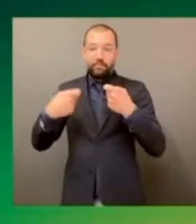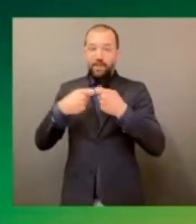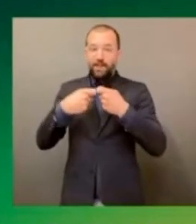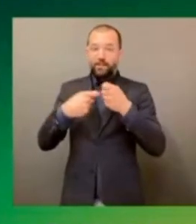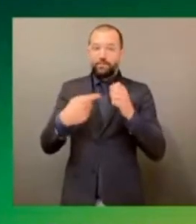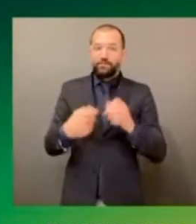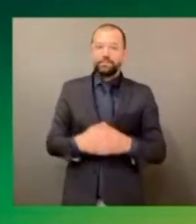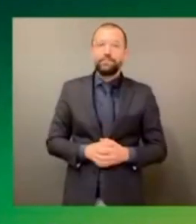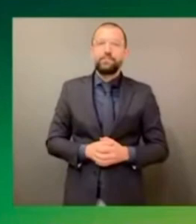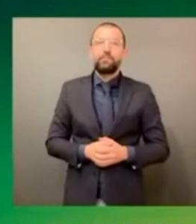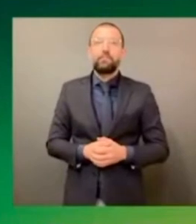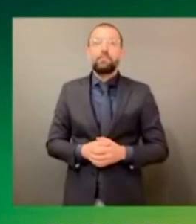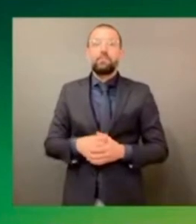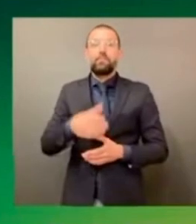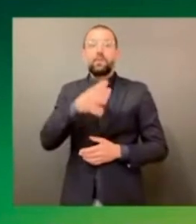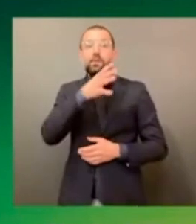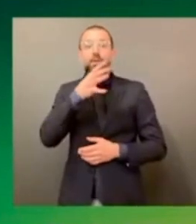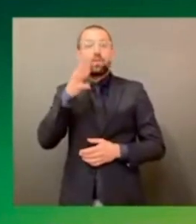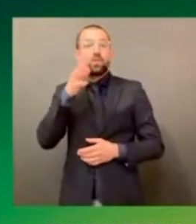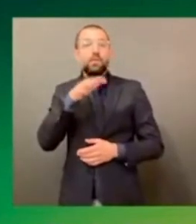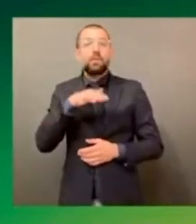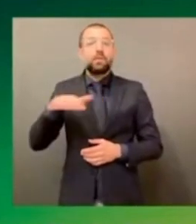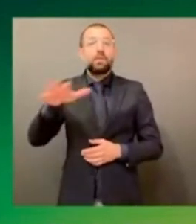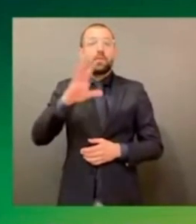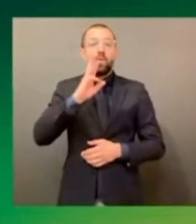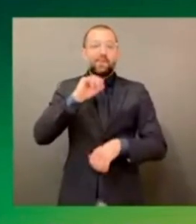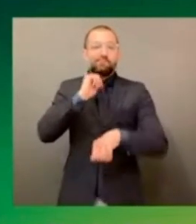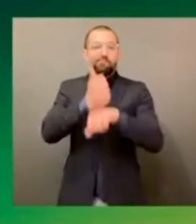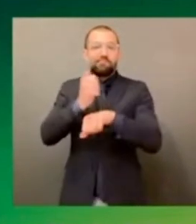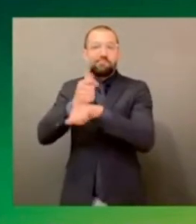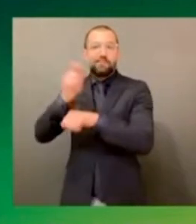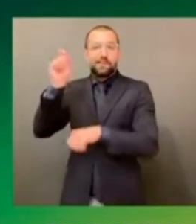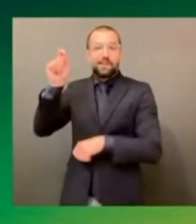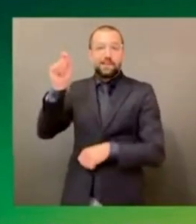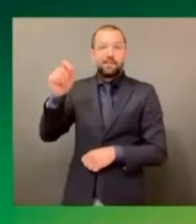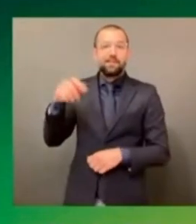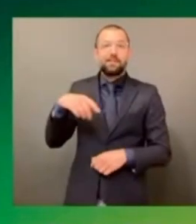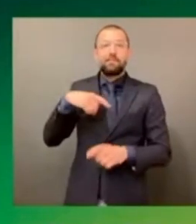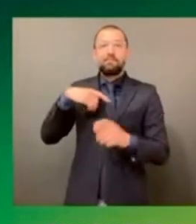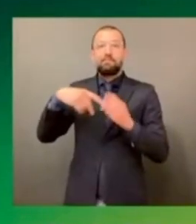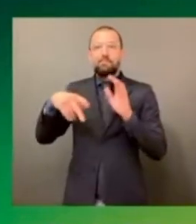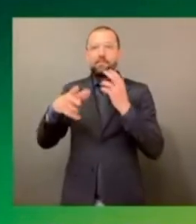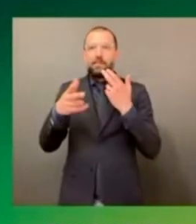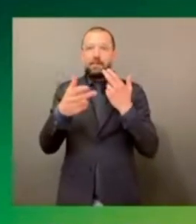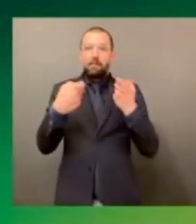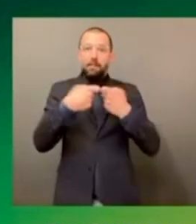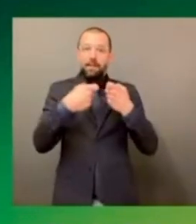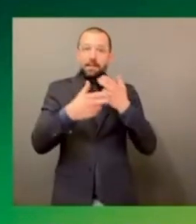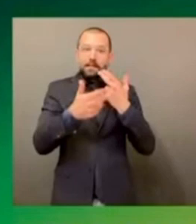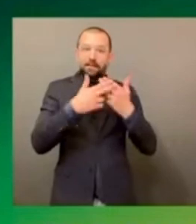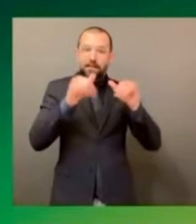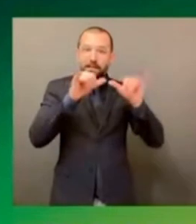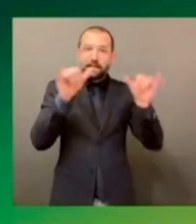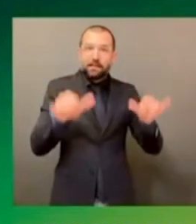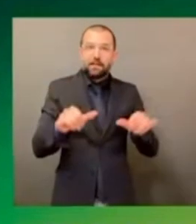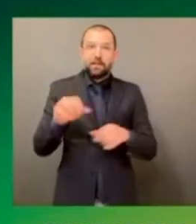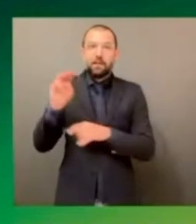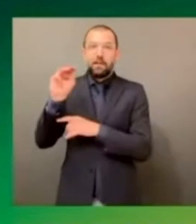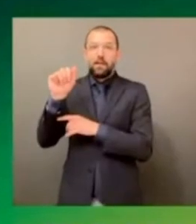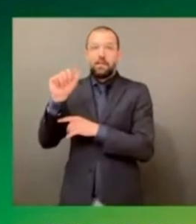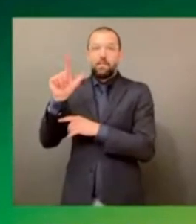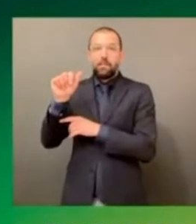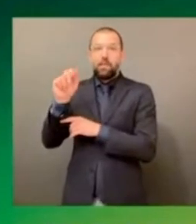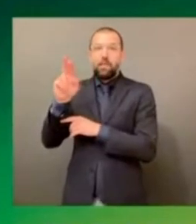in Kenya, battery energy storage systems in Malawi, and fintech startups in